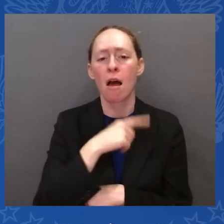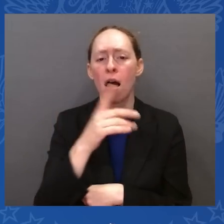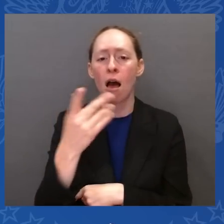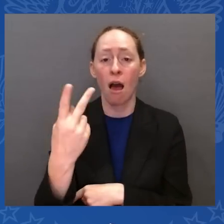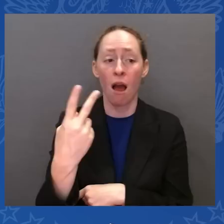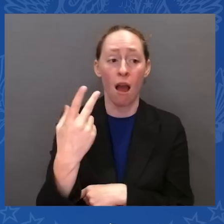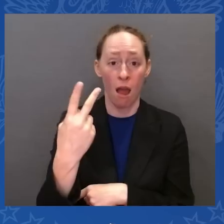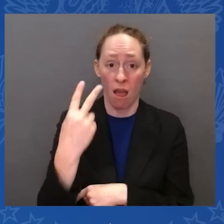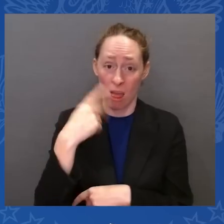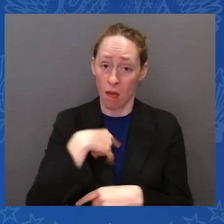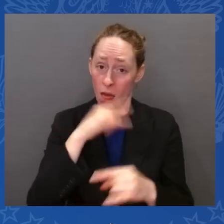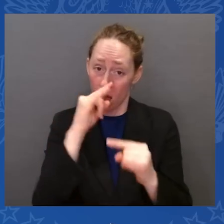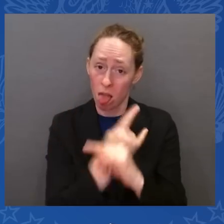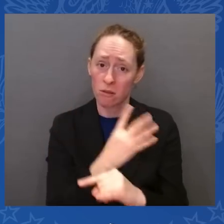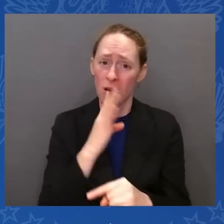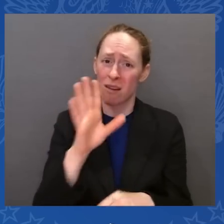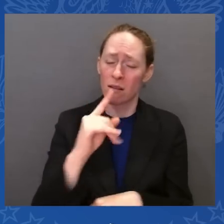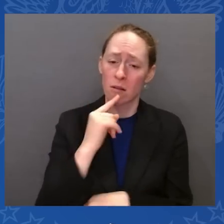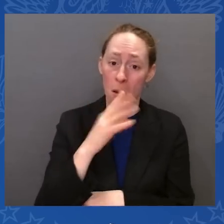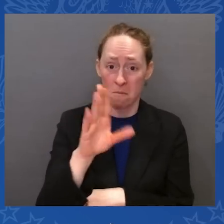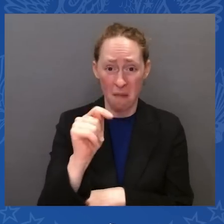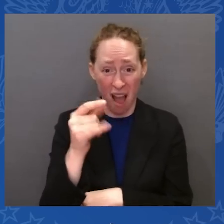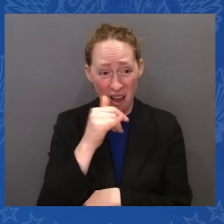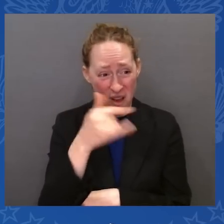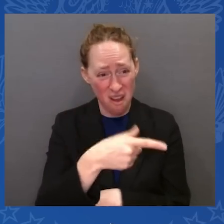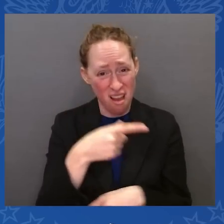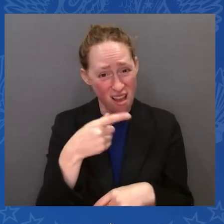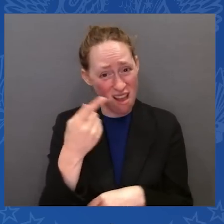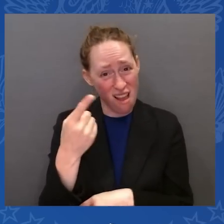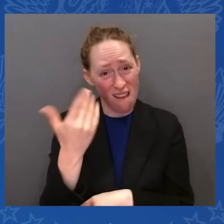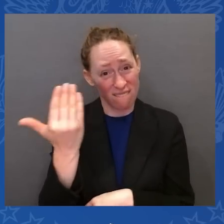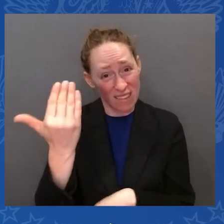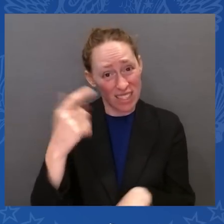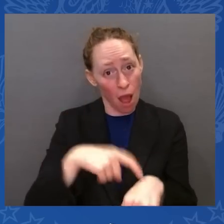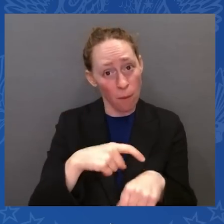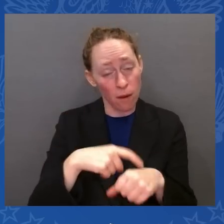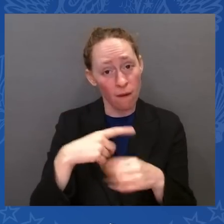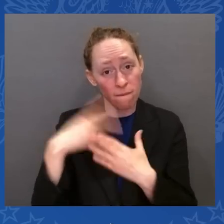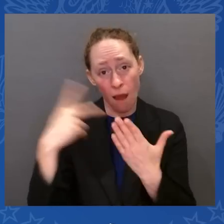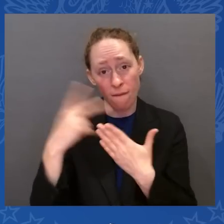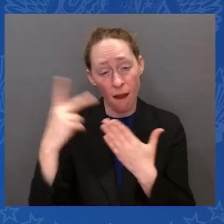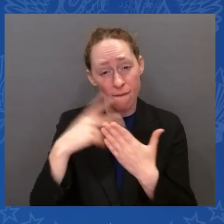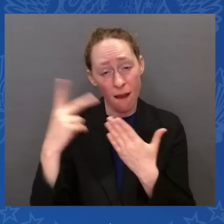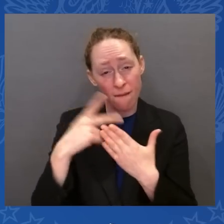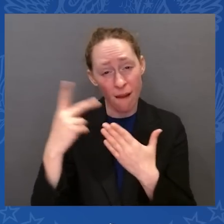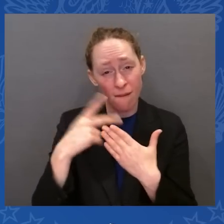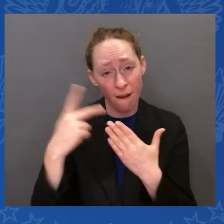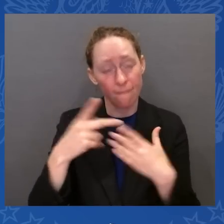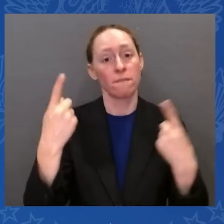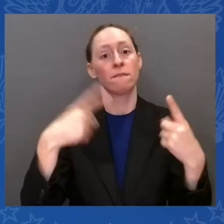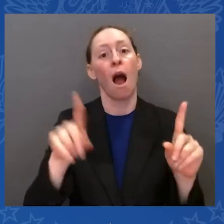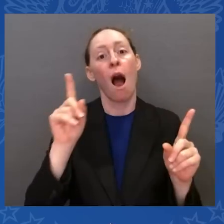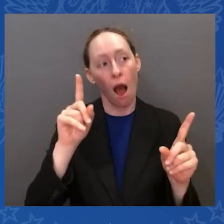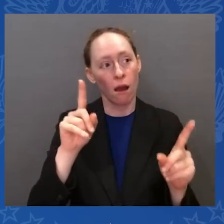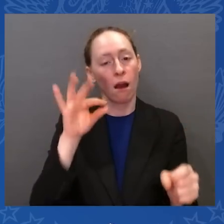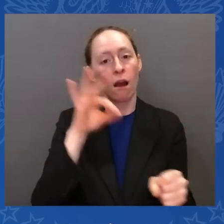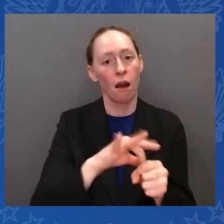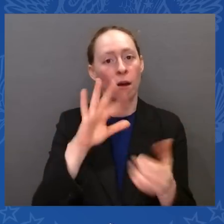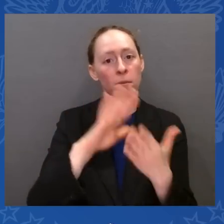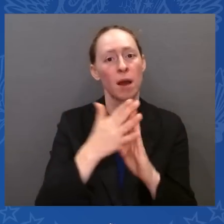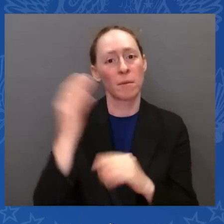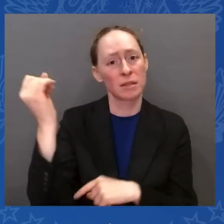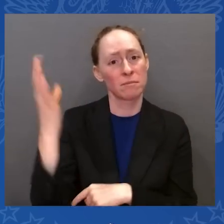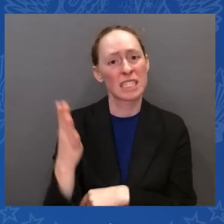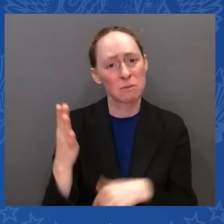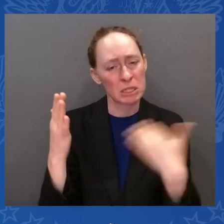I don't know how much leeway Kevin McCarthy thinks he has in light of the fact, and I'm not being a wise guy when I say this, it took 15 votes for